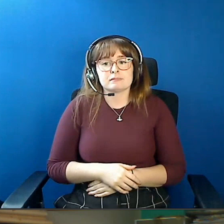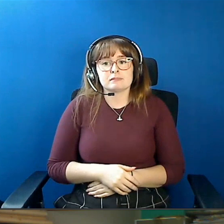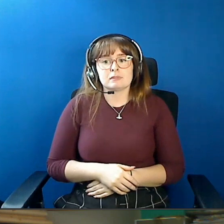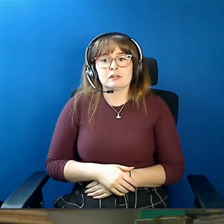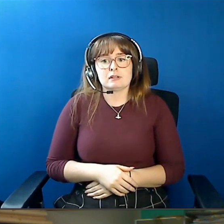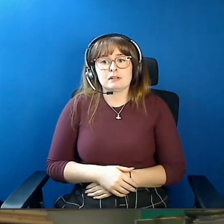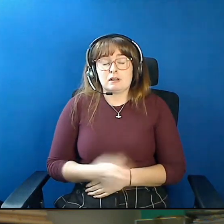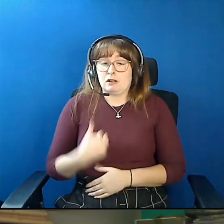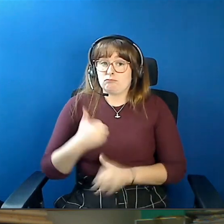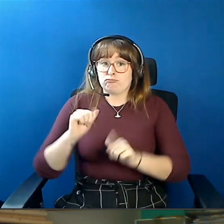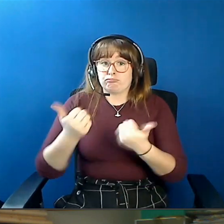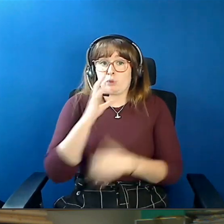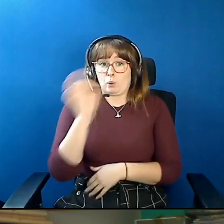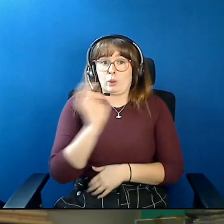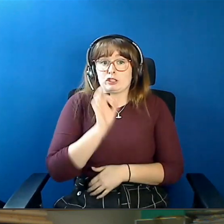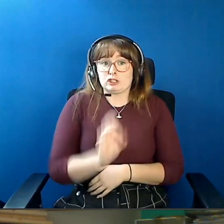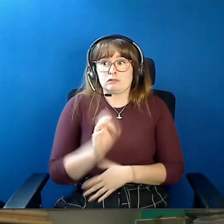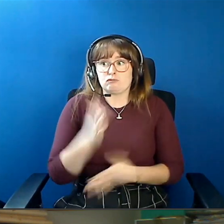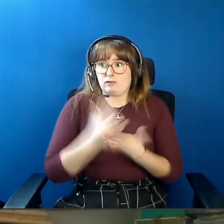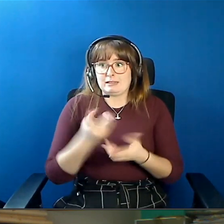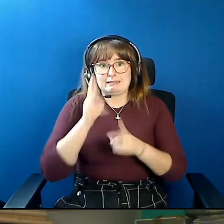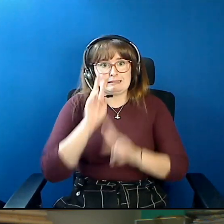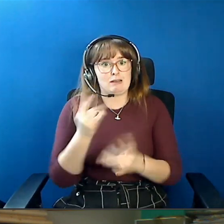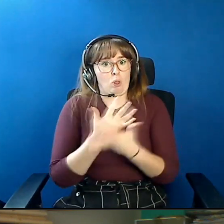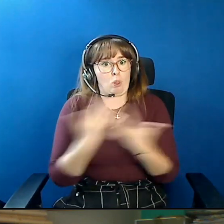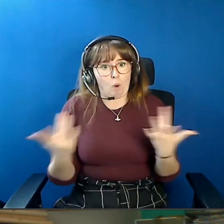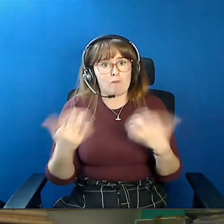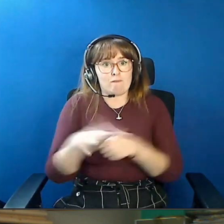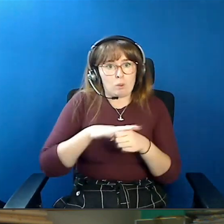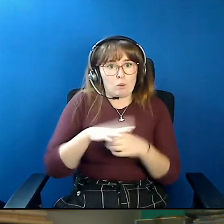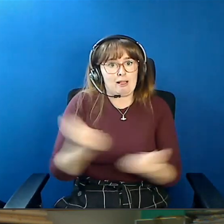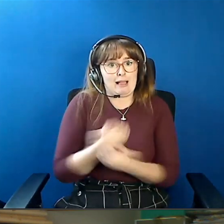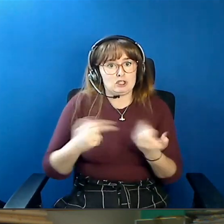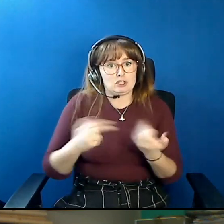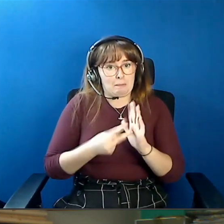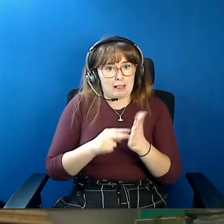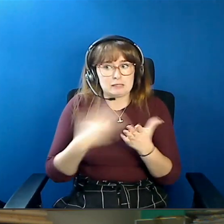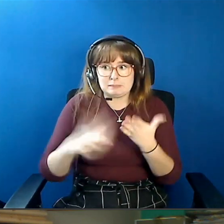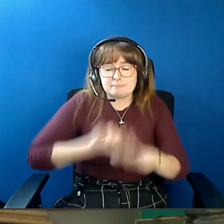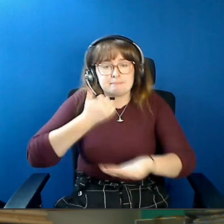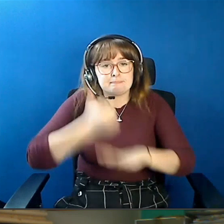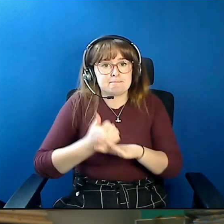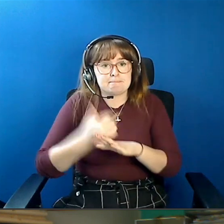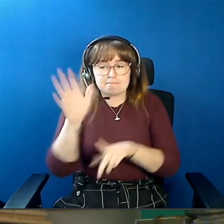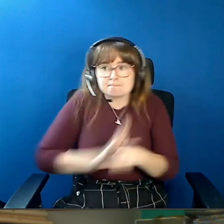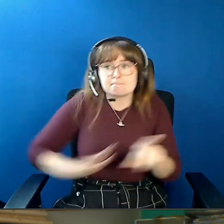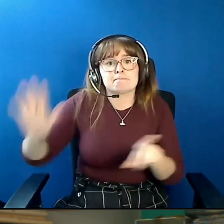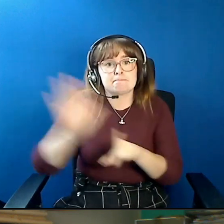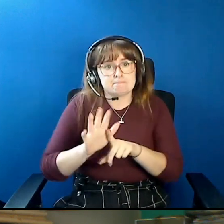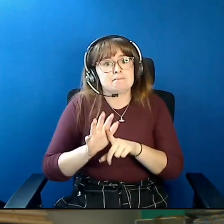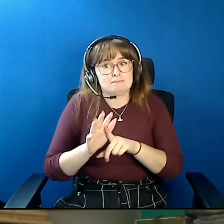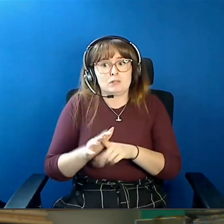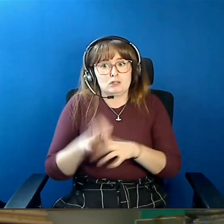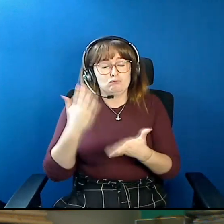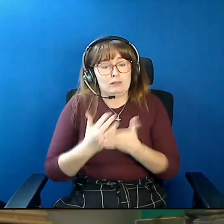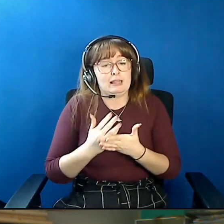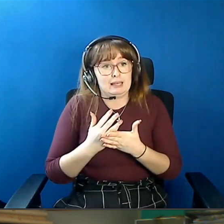really good question, and we're really seeing a lot of these local area energy plans being produced these days. So it is a really